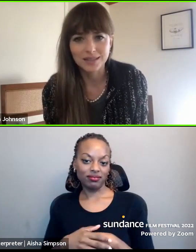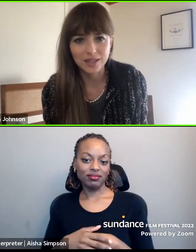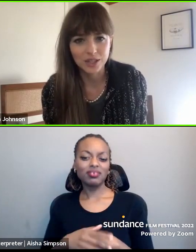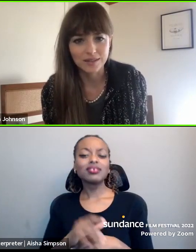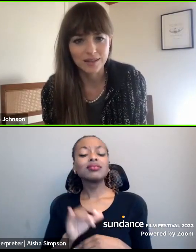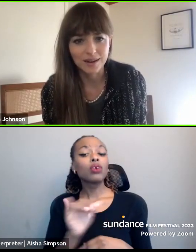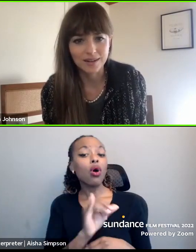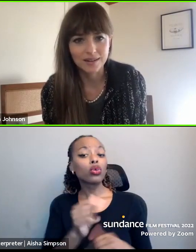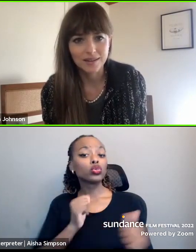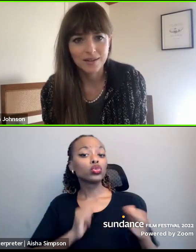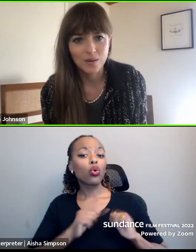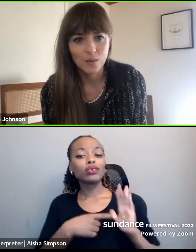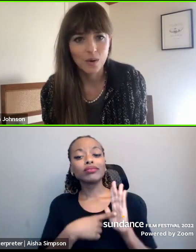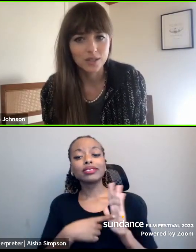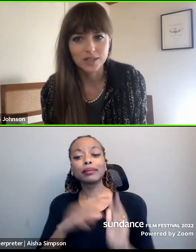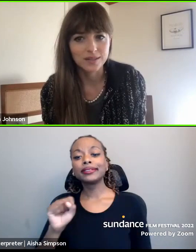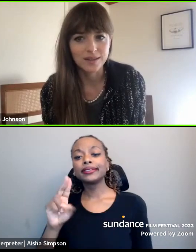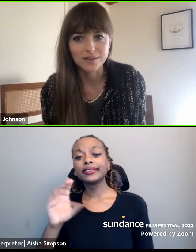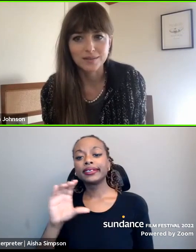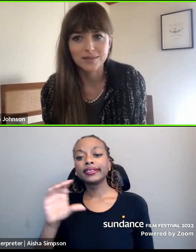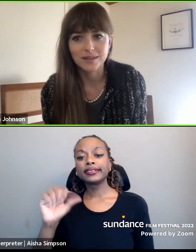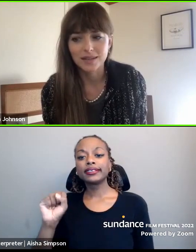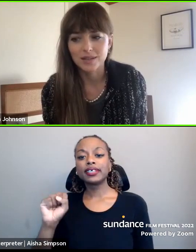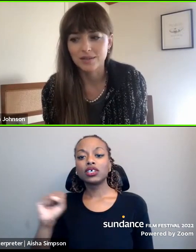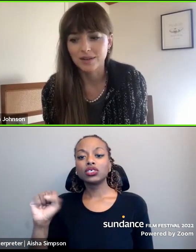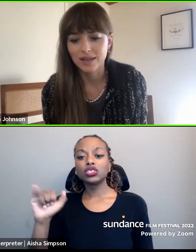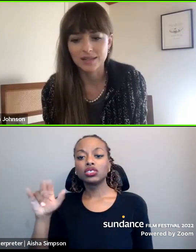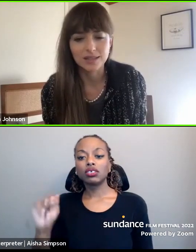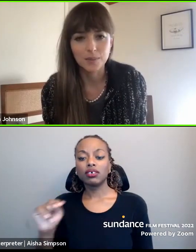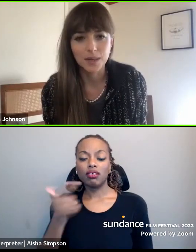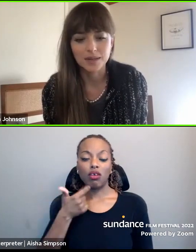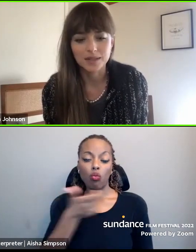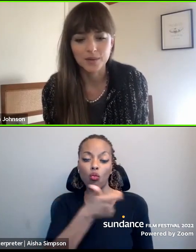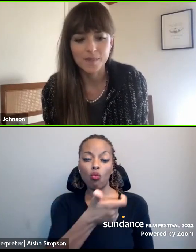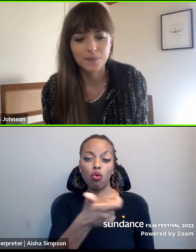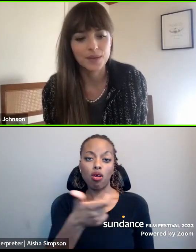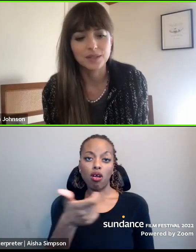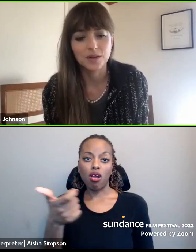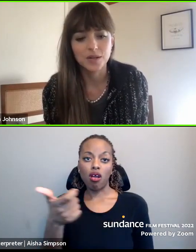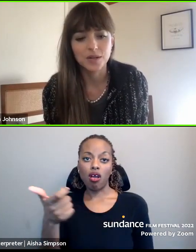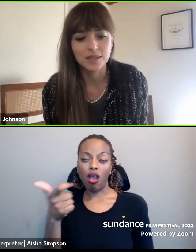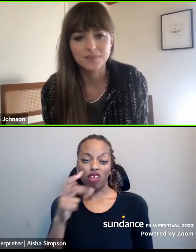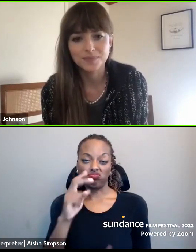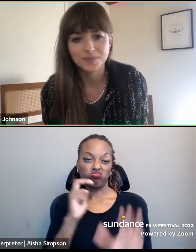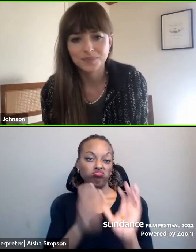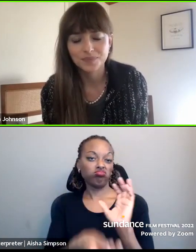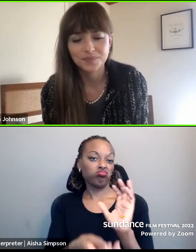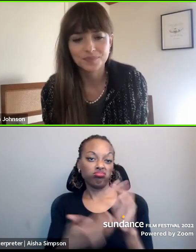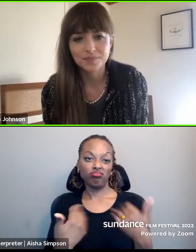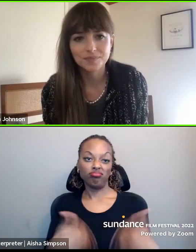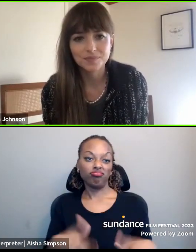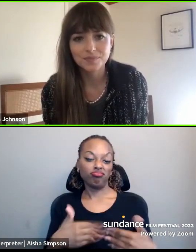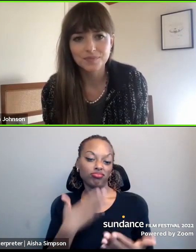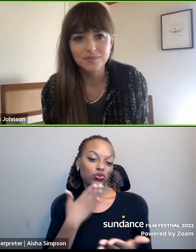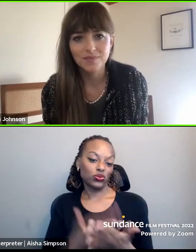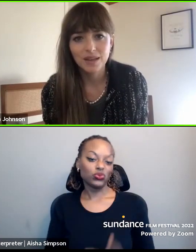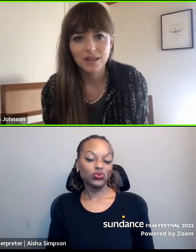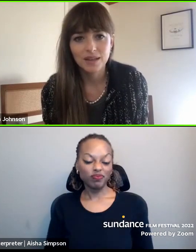like Succession that I watch and I can disappear into it. It's so good.